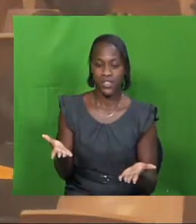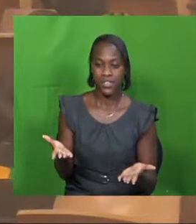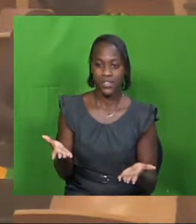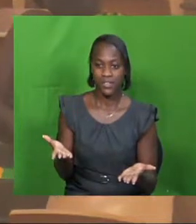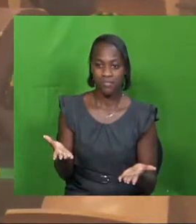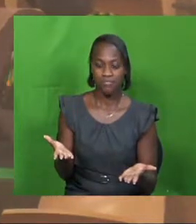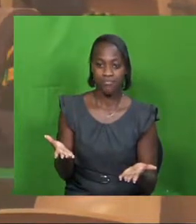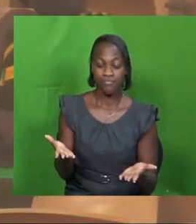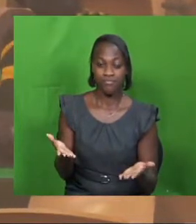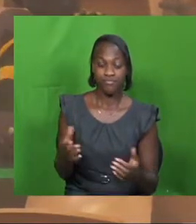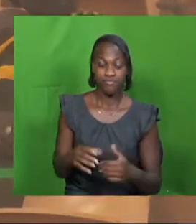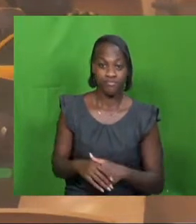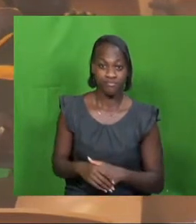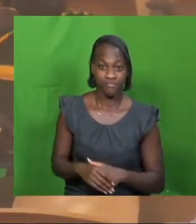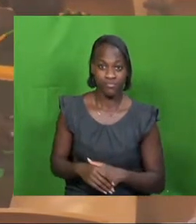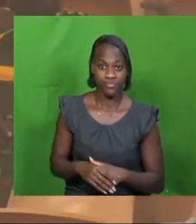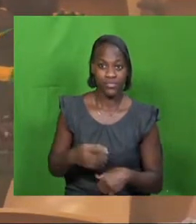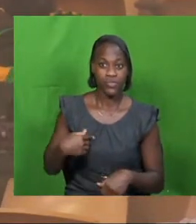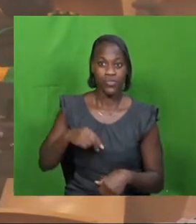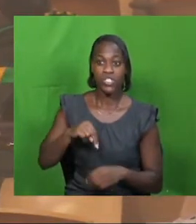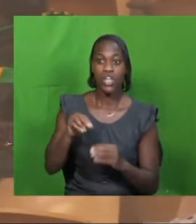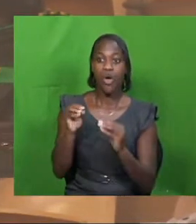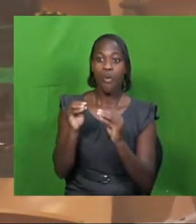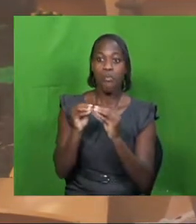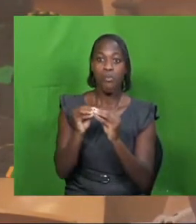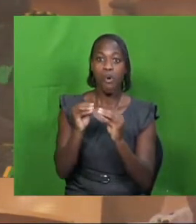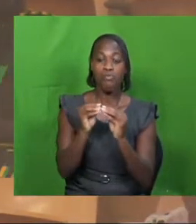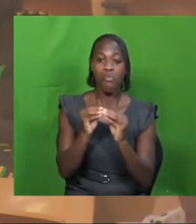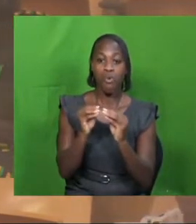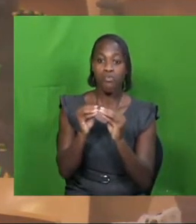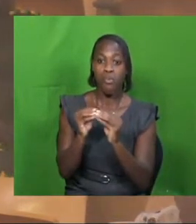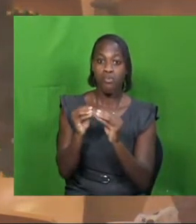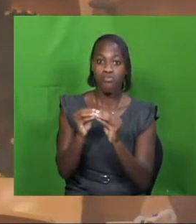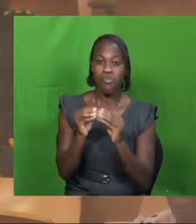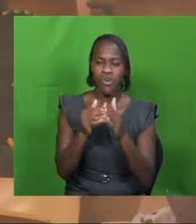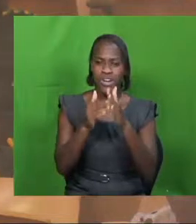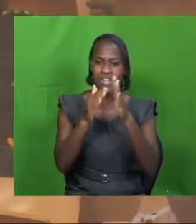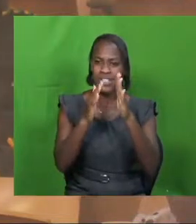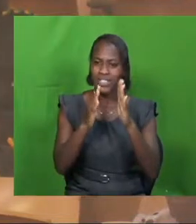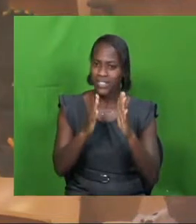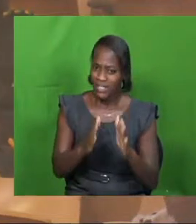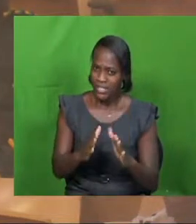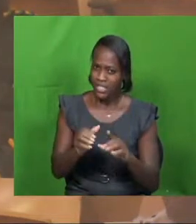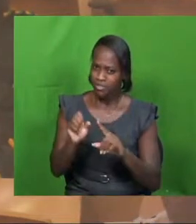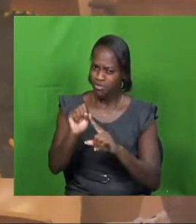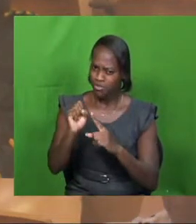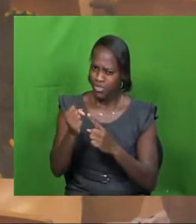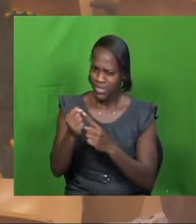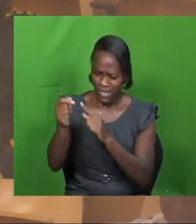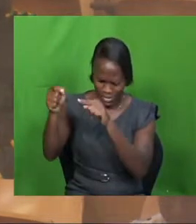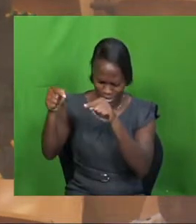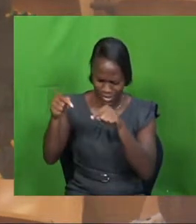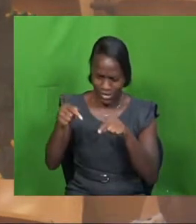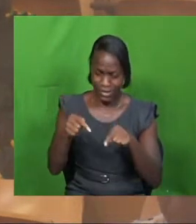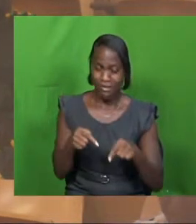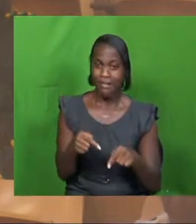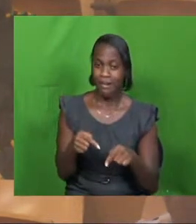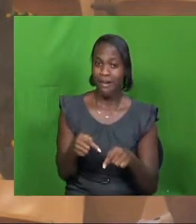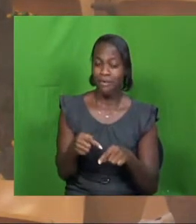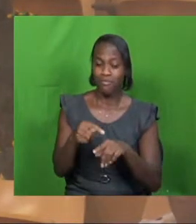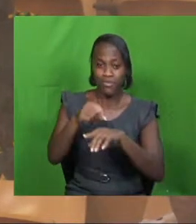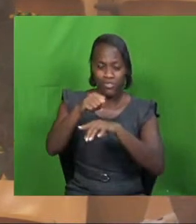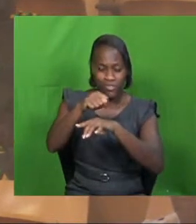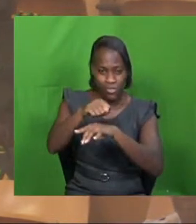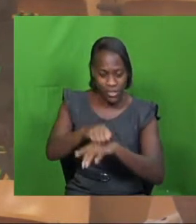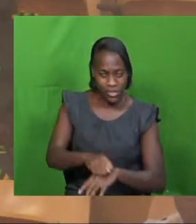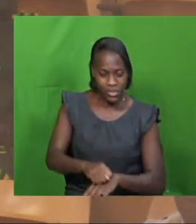We need many more of such leaders of our society, traditional, spiritual, and